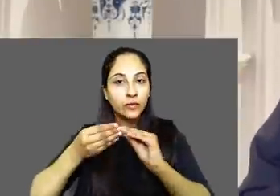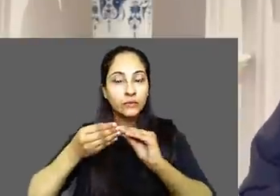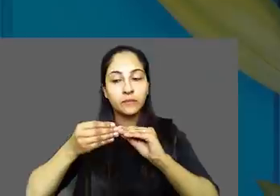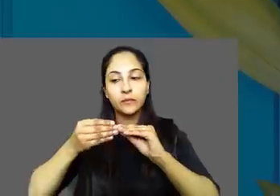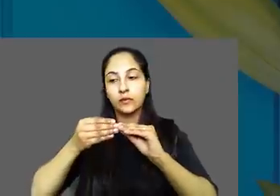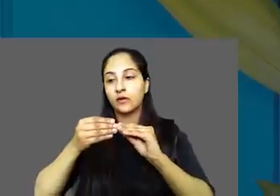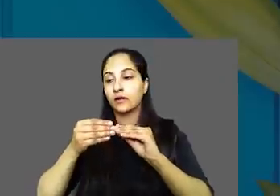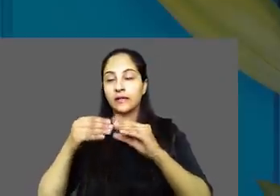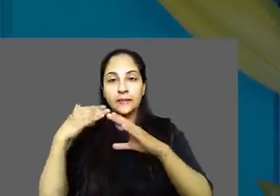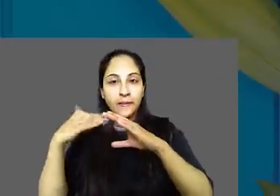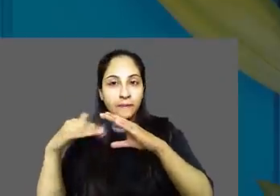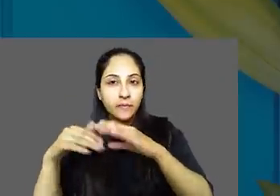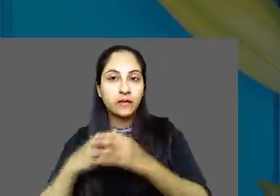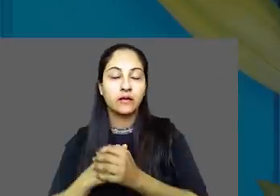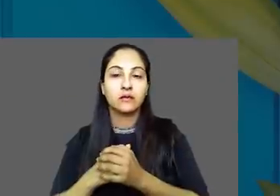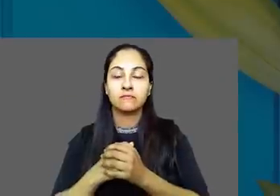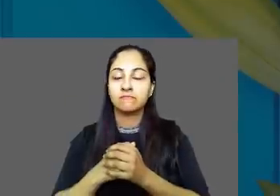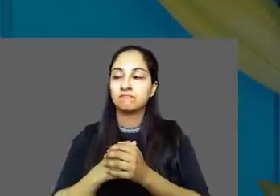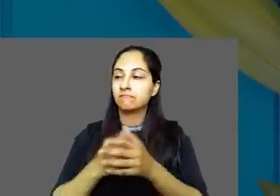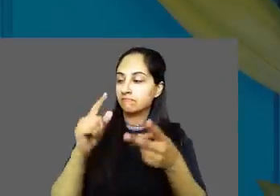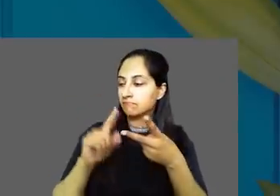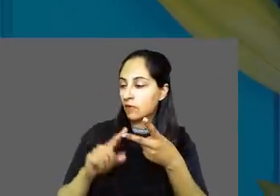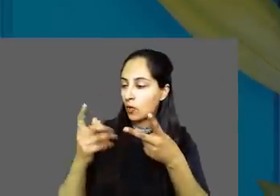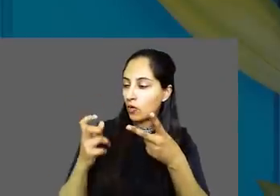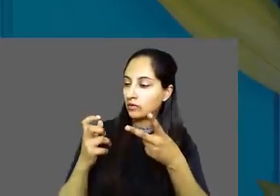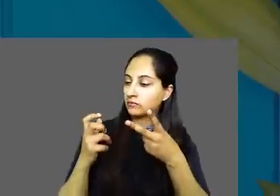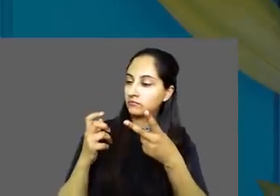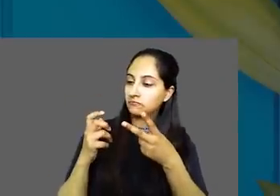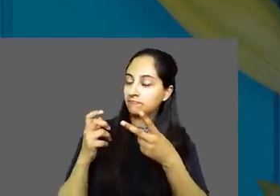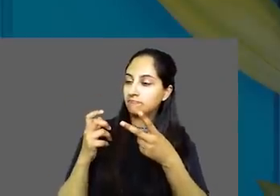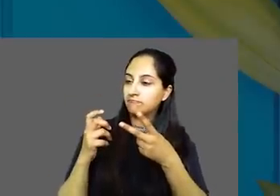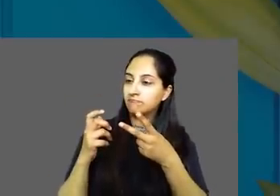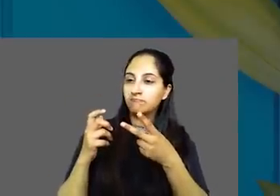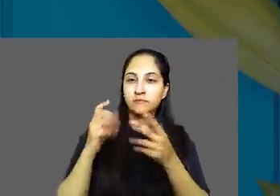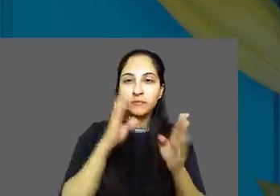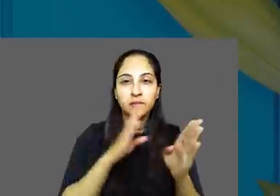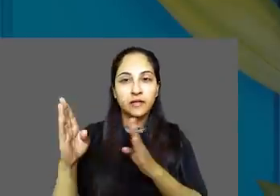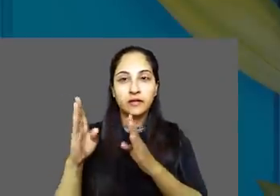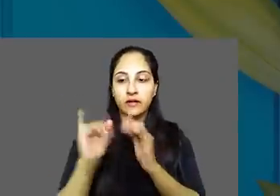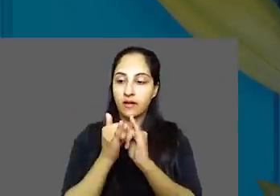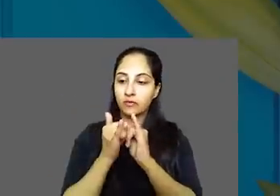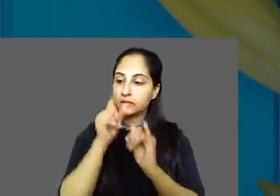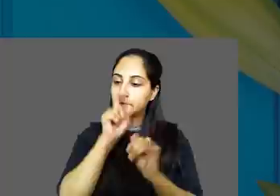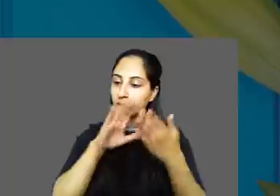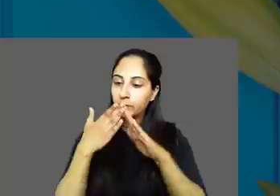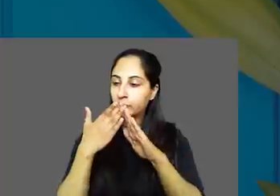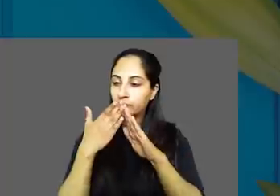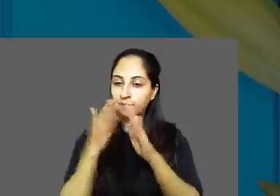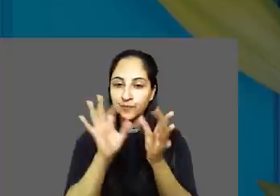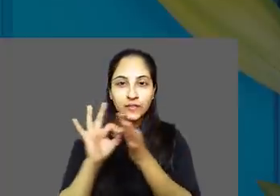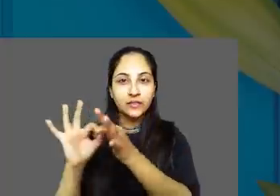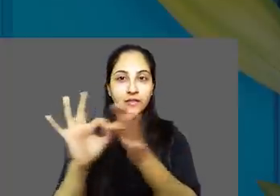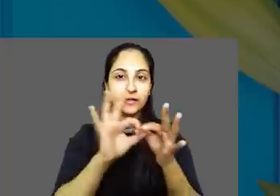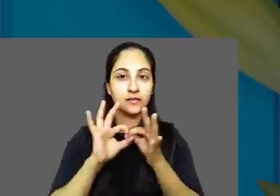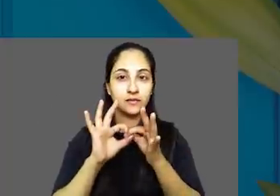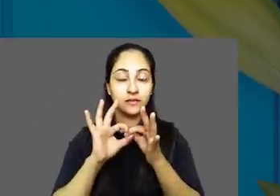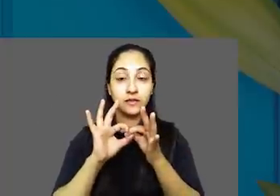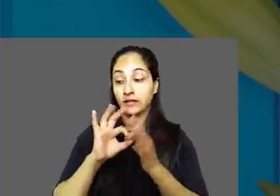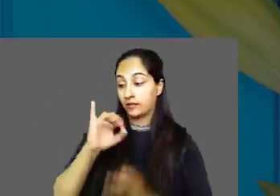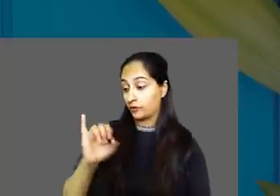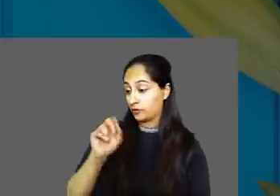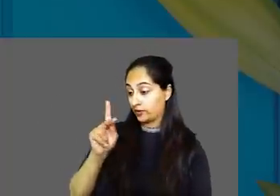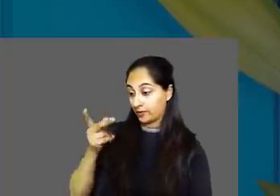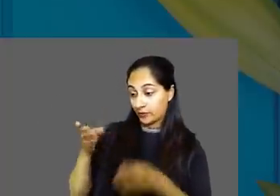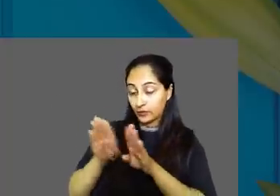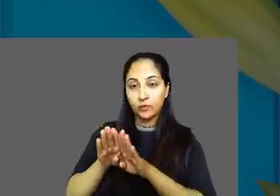etc.? And, you know, they were able to do things within a matter of days and weeks, like you said, that would have otherwise taken us months.